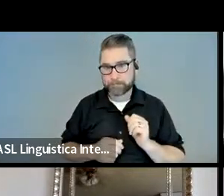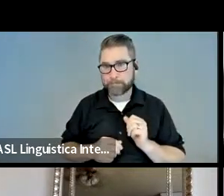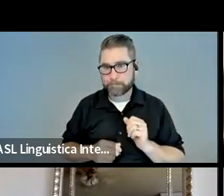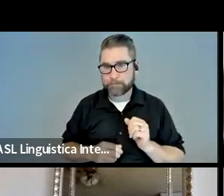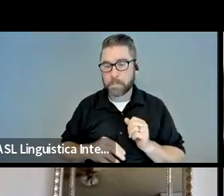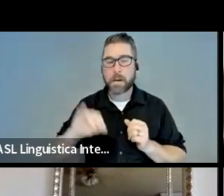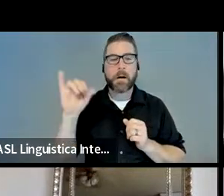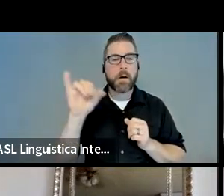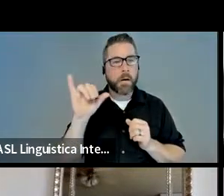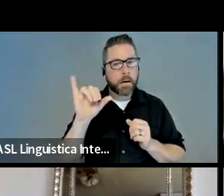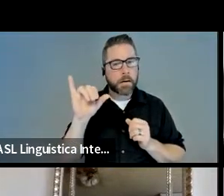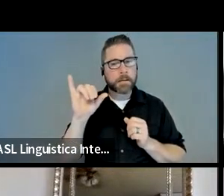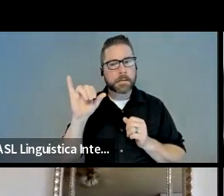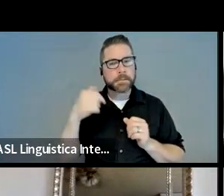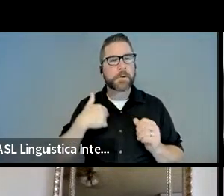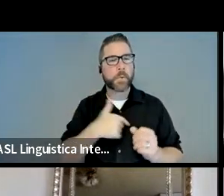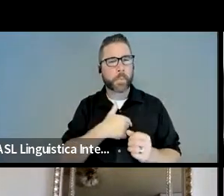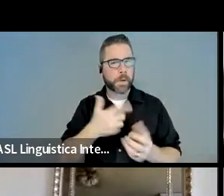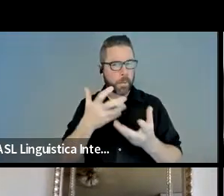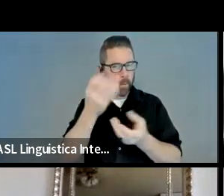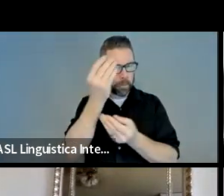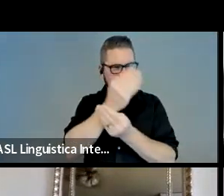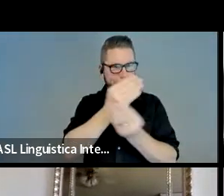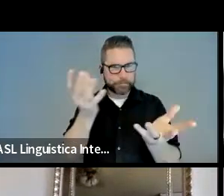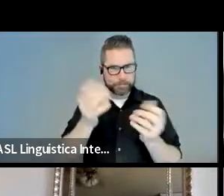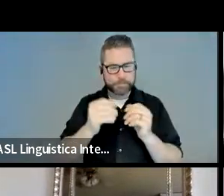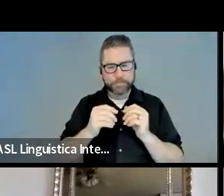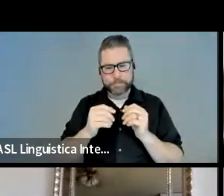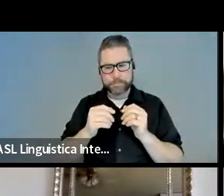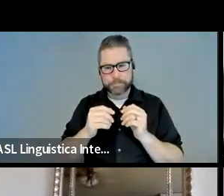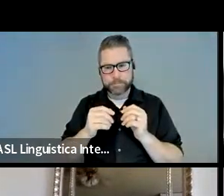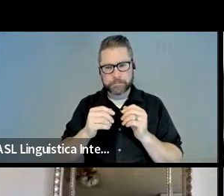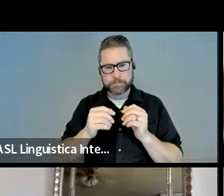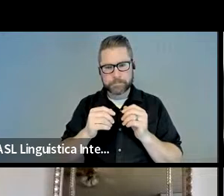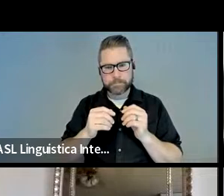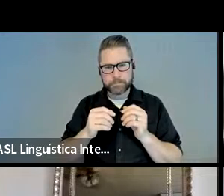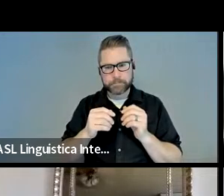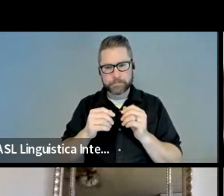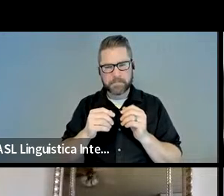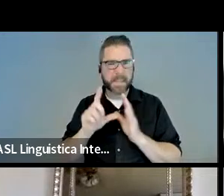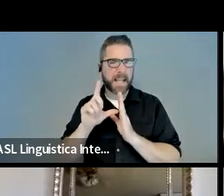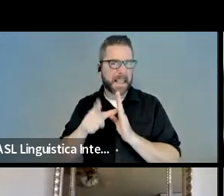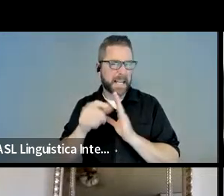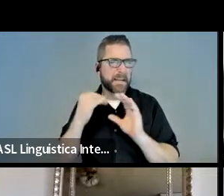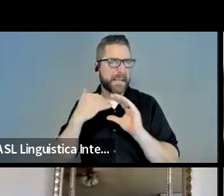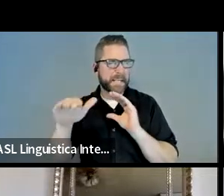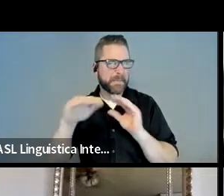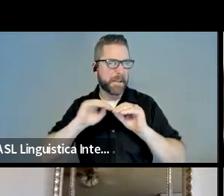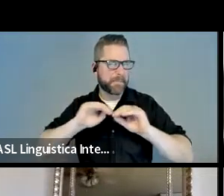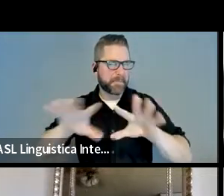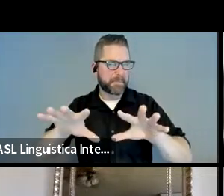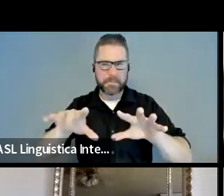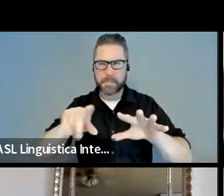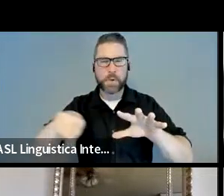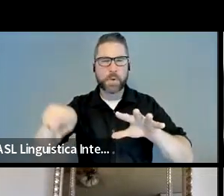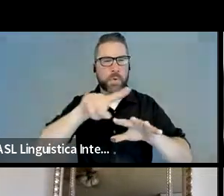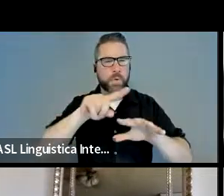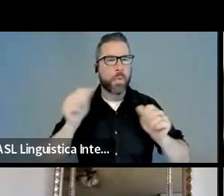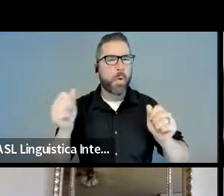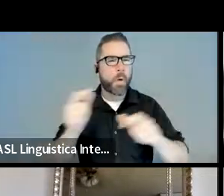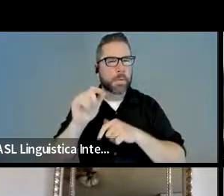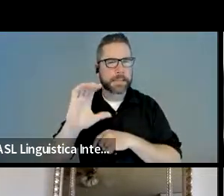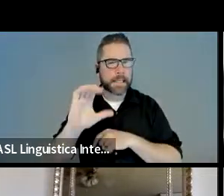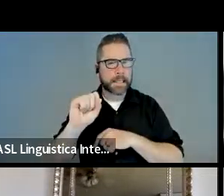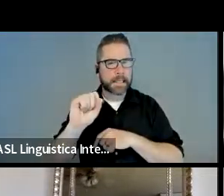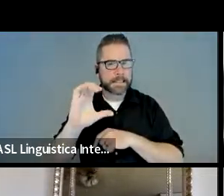it also again a little bit later in an email, I think, to all of the CSCs, but I'm also going to